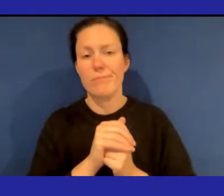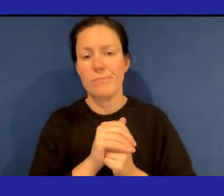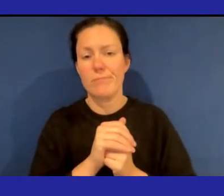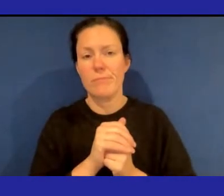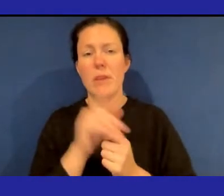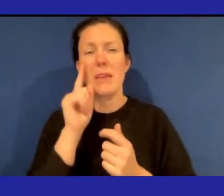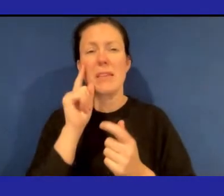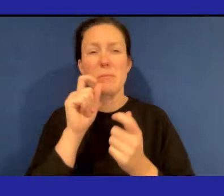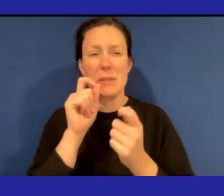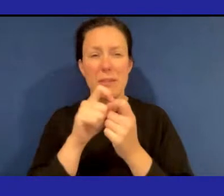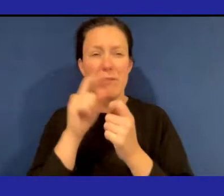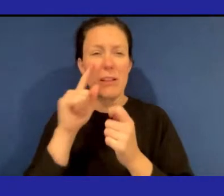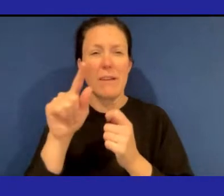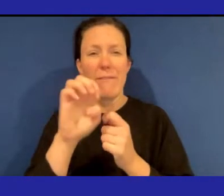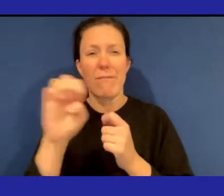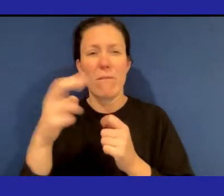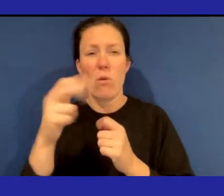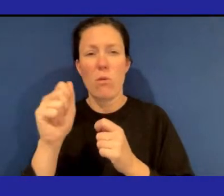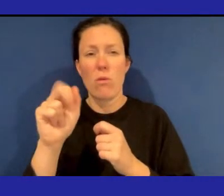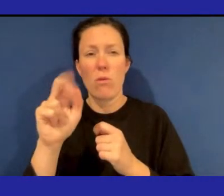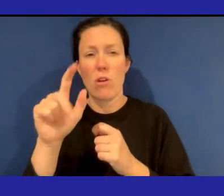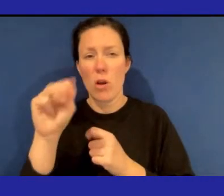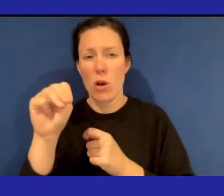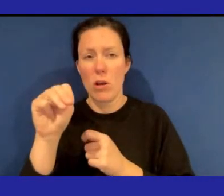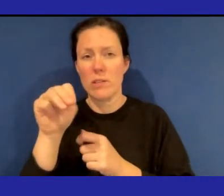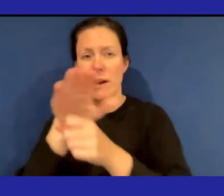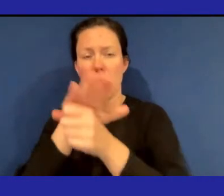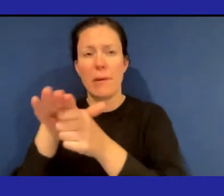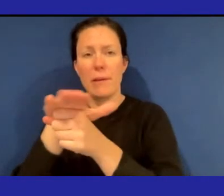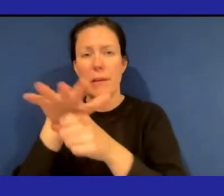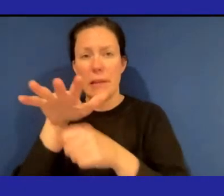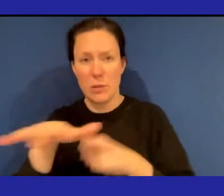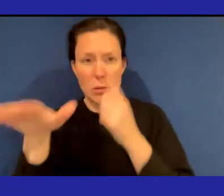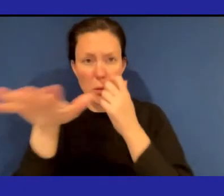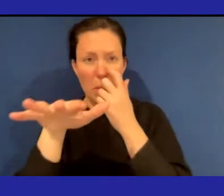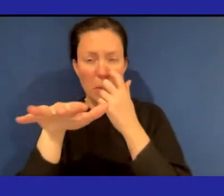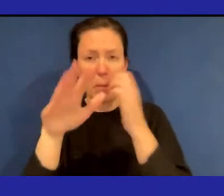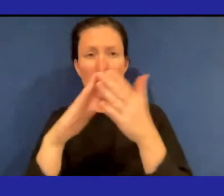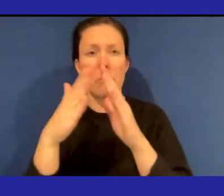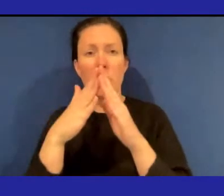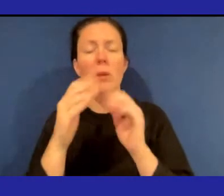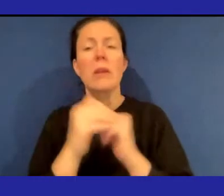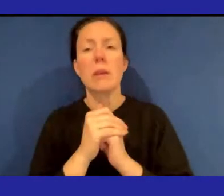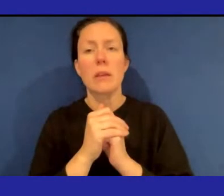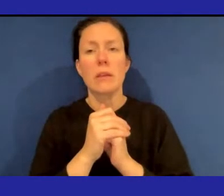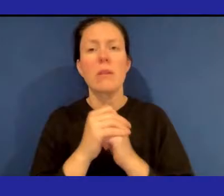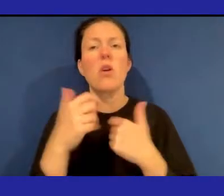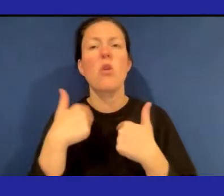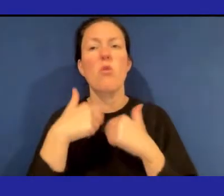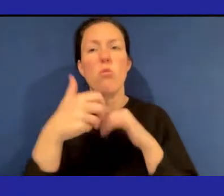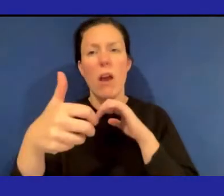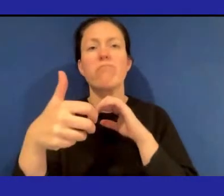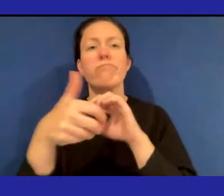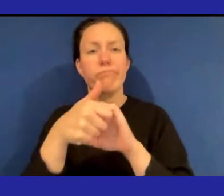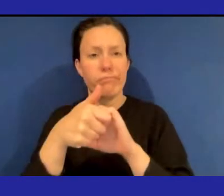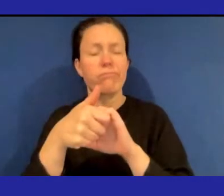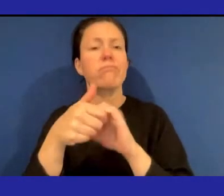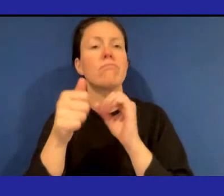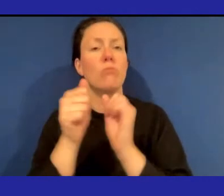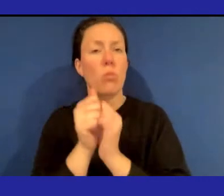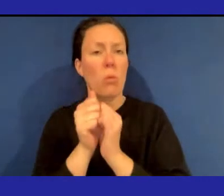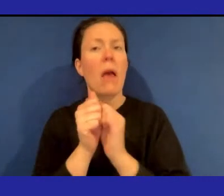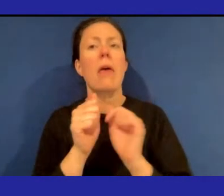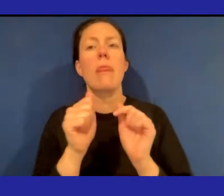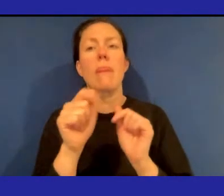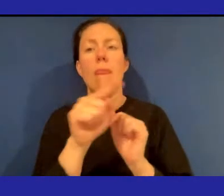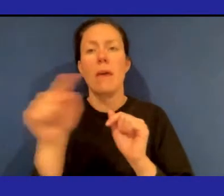Harlem community and the Greater Harlem community. We've teamed up with a combination, as discussed, as presented,